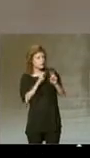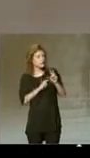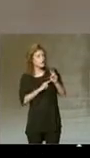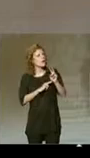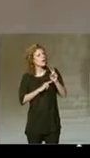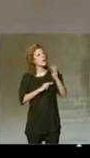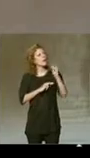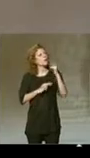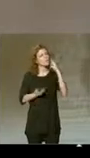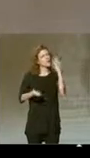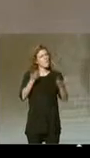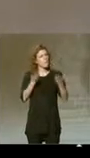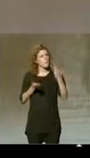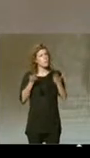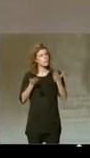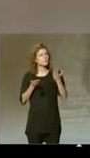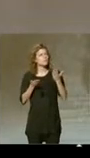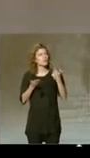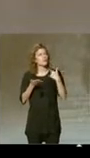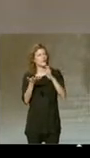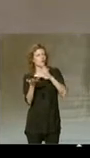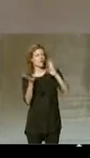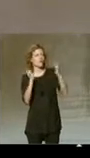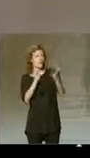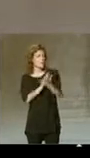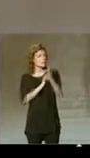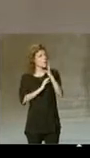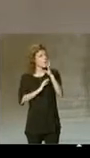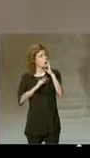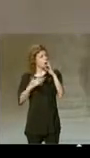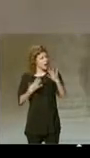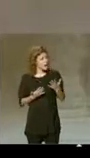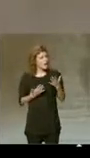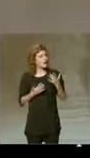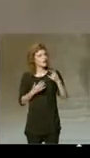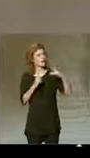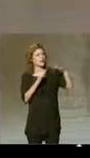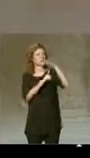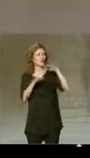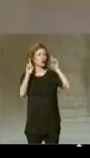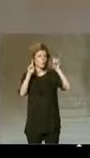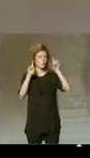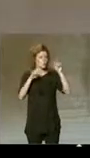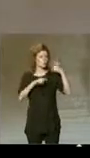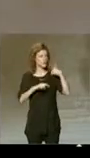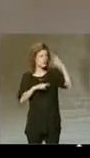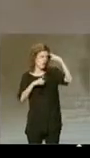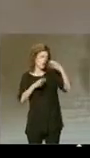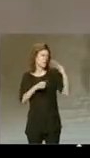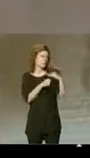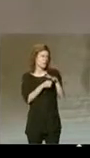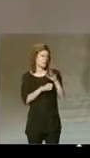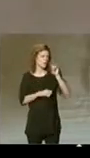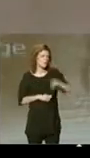I'd like to make an analogy with the ongoing change occurring in the